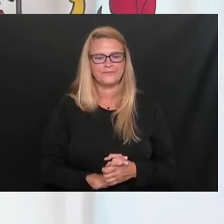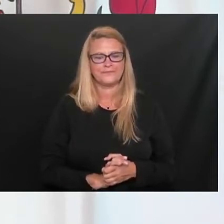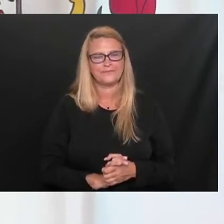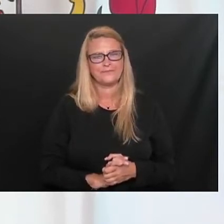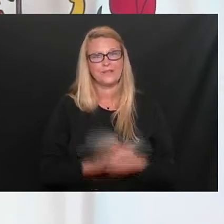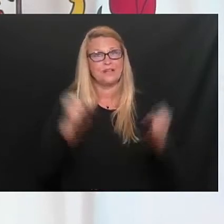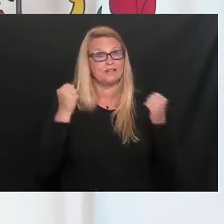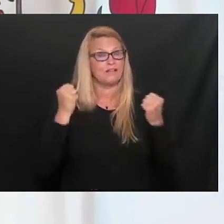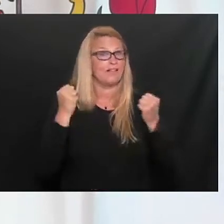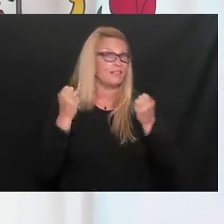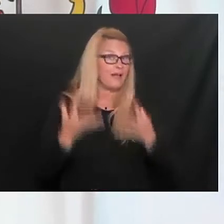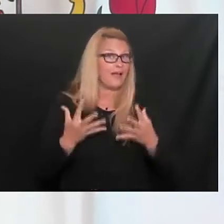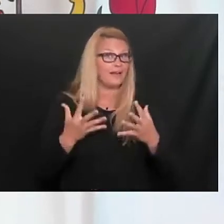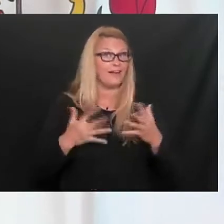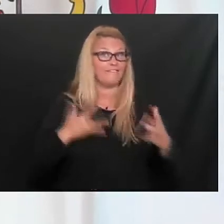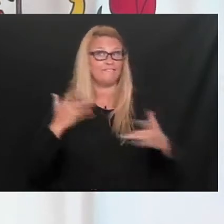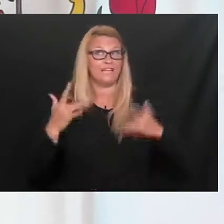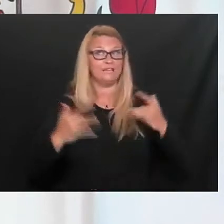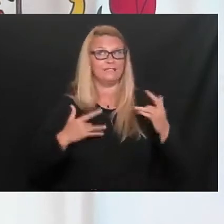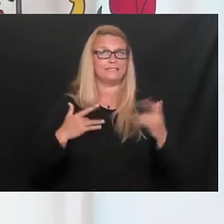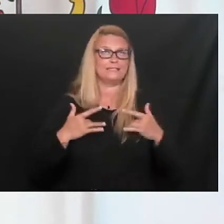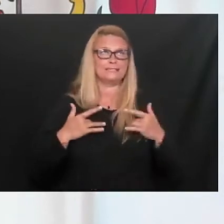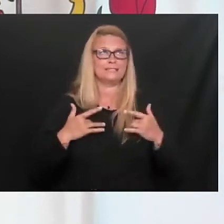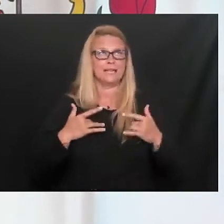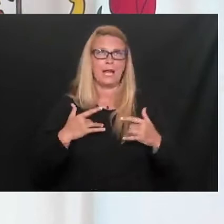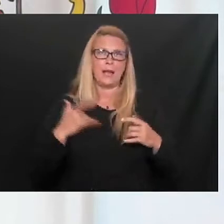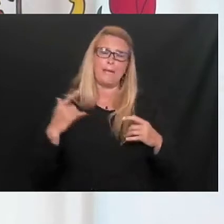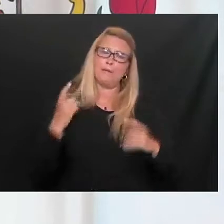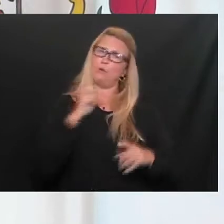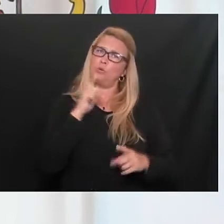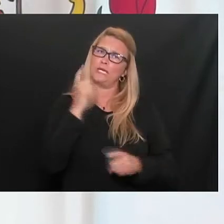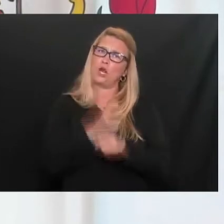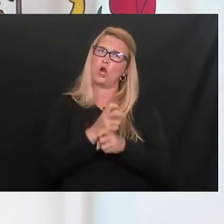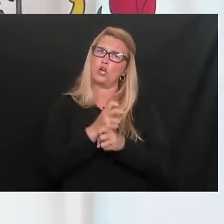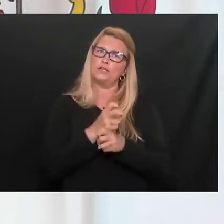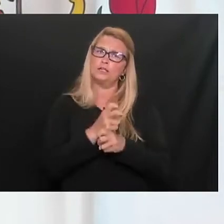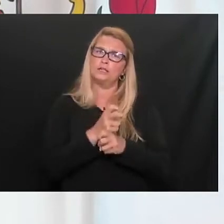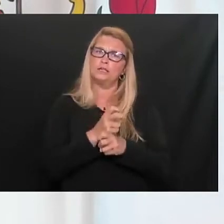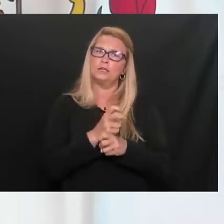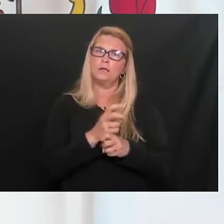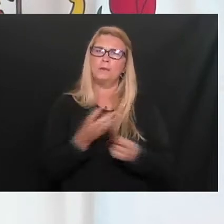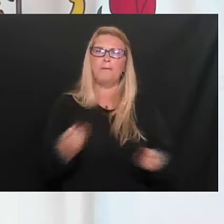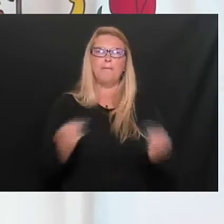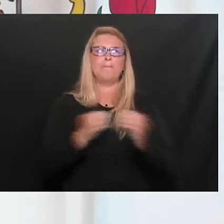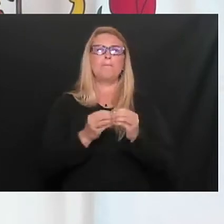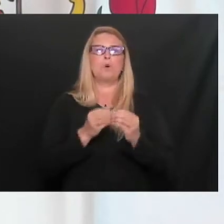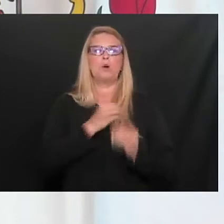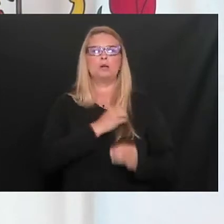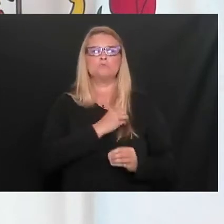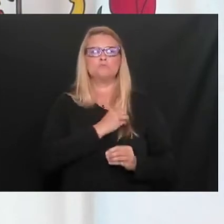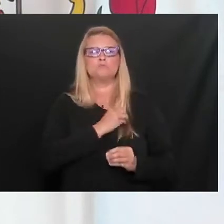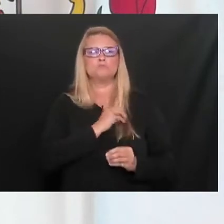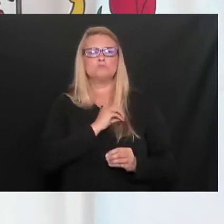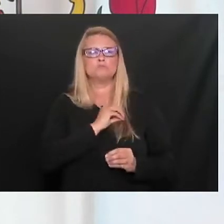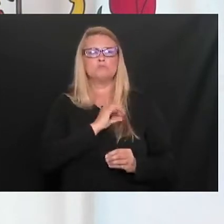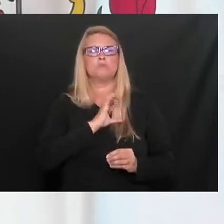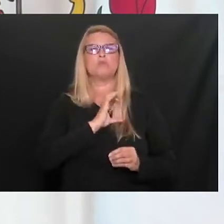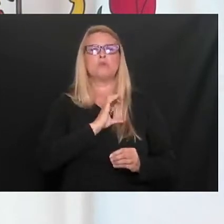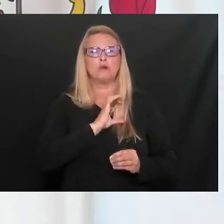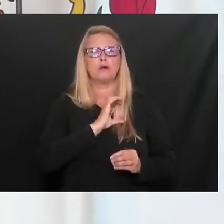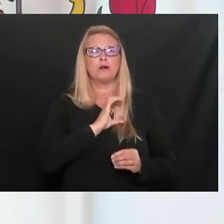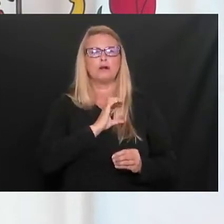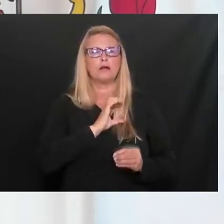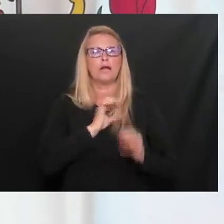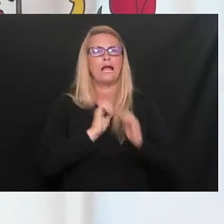lot of feelings that it's been really tough, but there's a lot of warmth on how we've handled the really